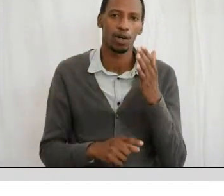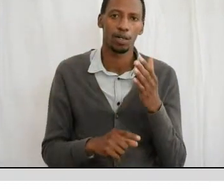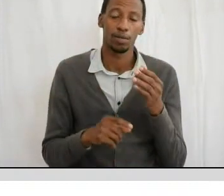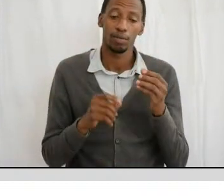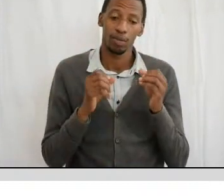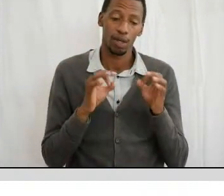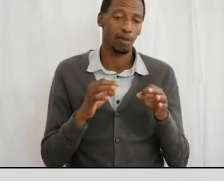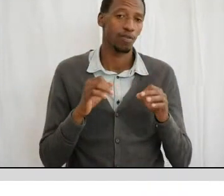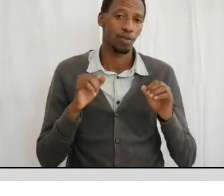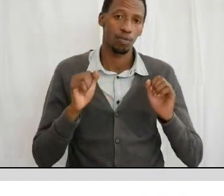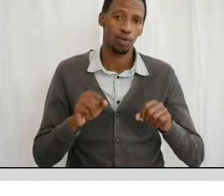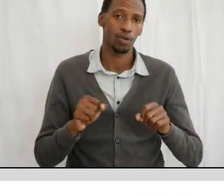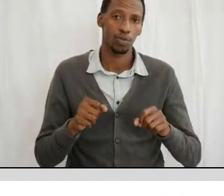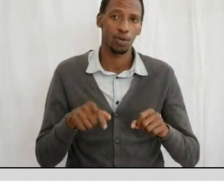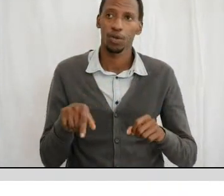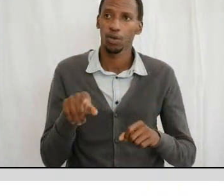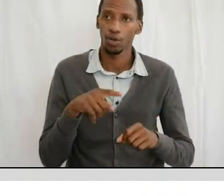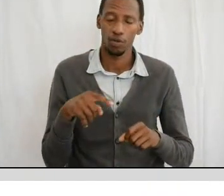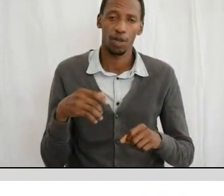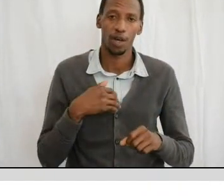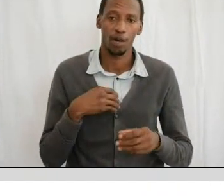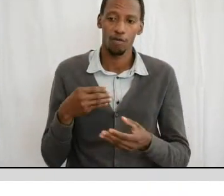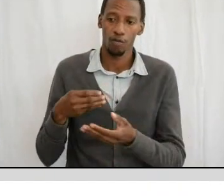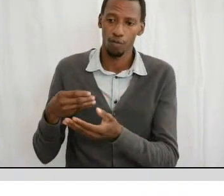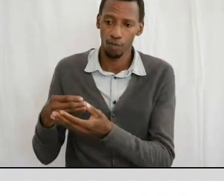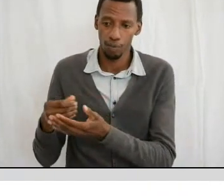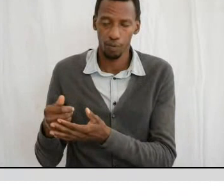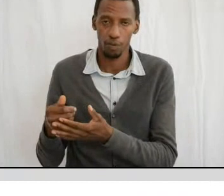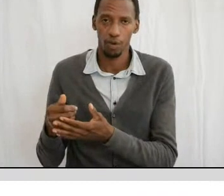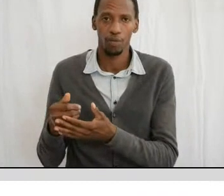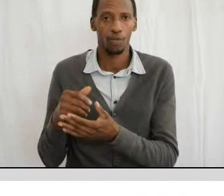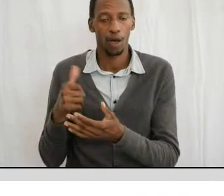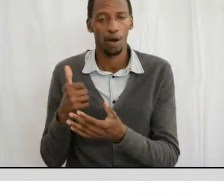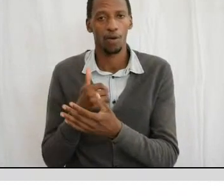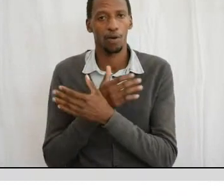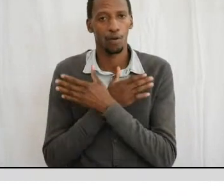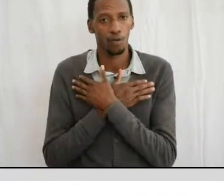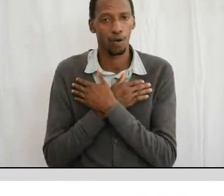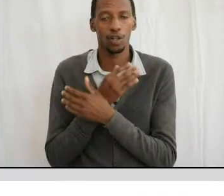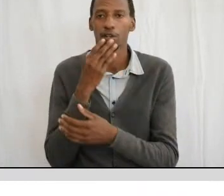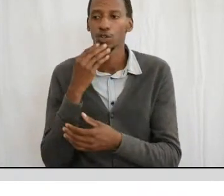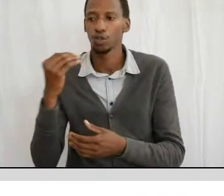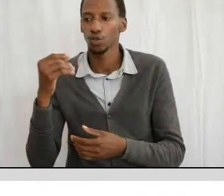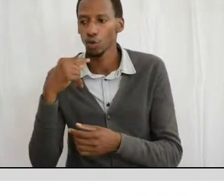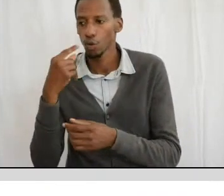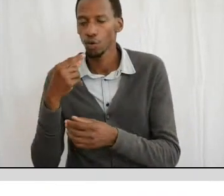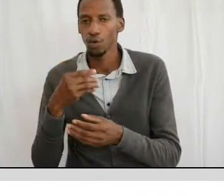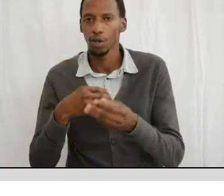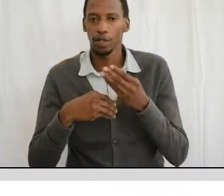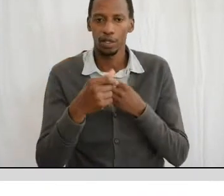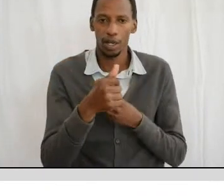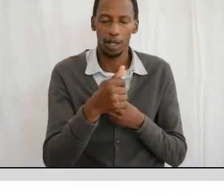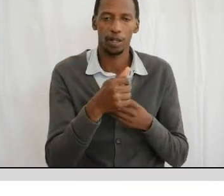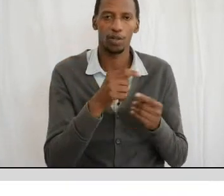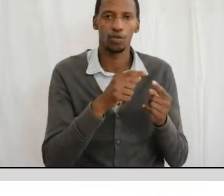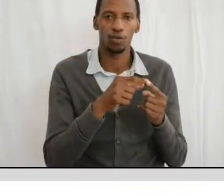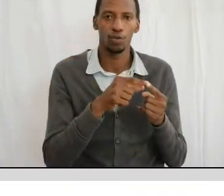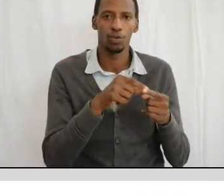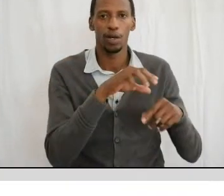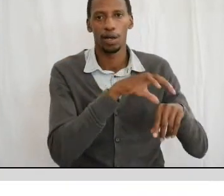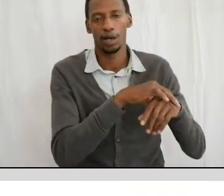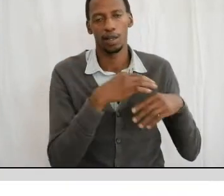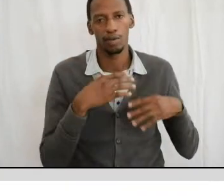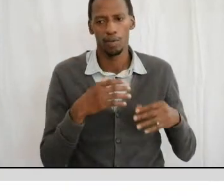possible, we have bought back our fellow Jews who were sold to the Gentiles. Now you